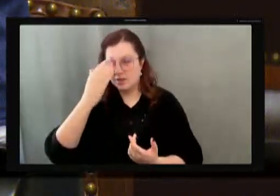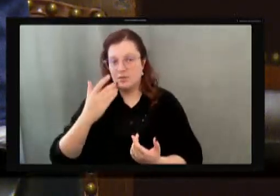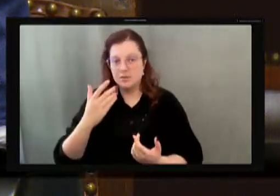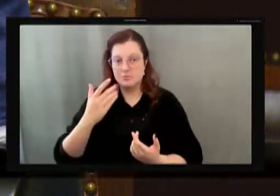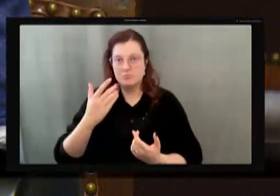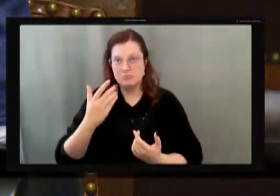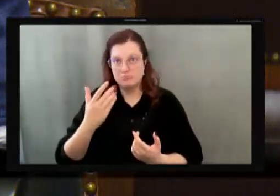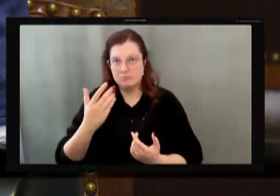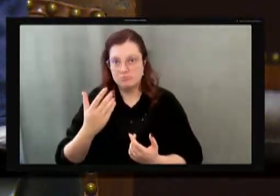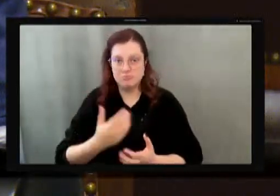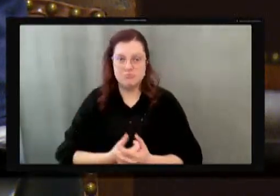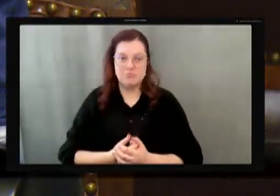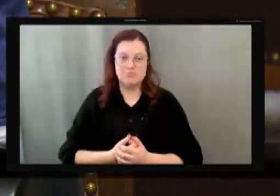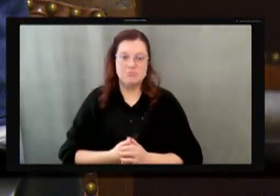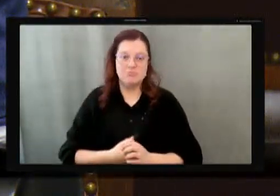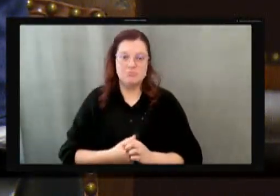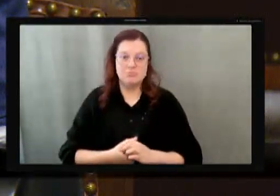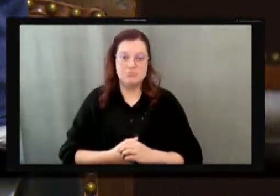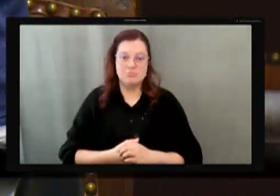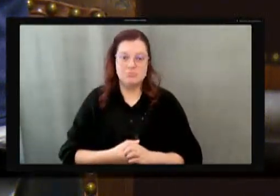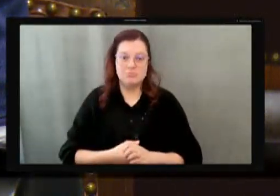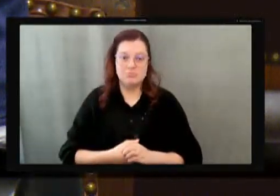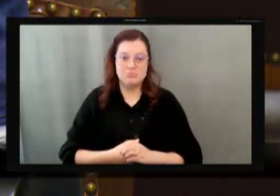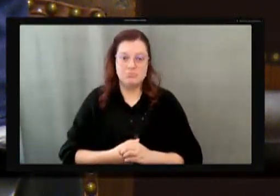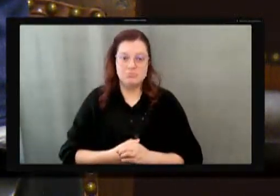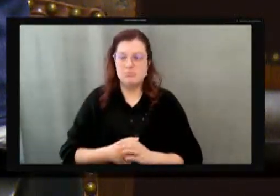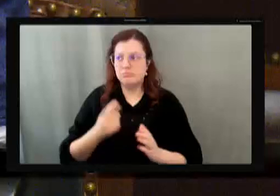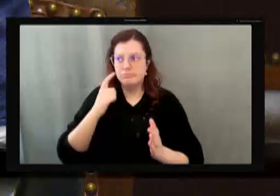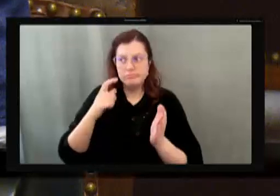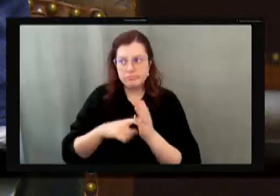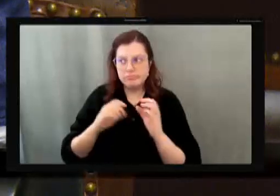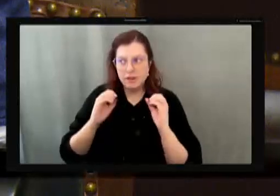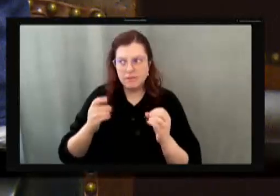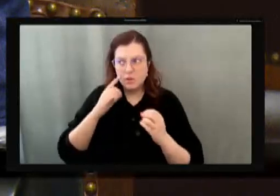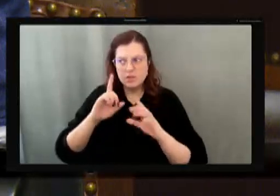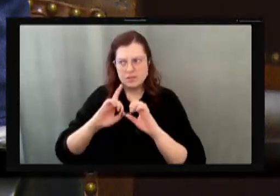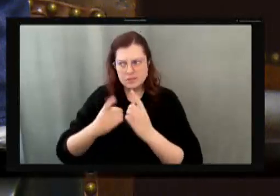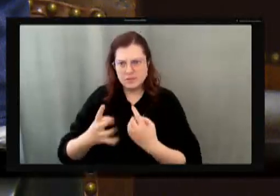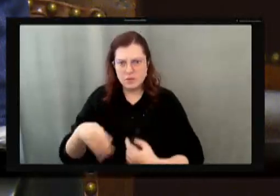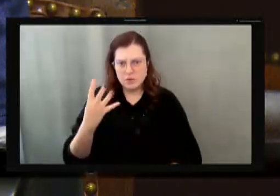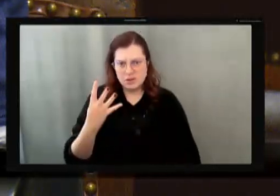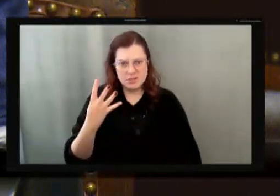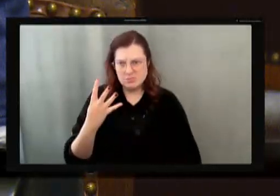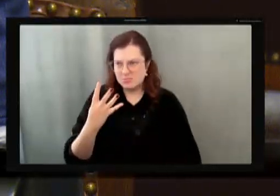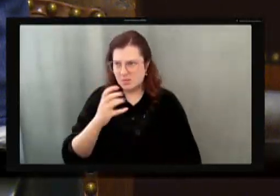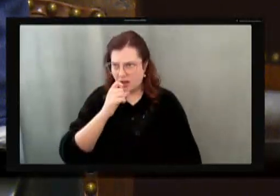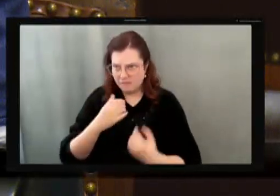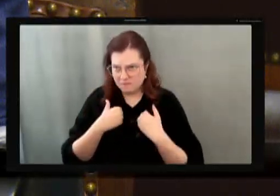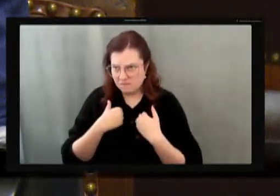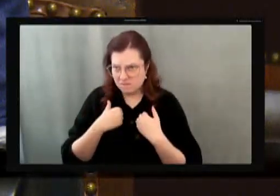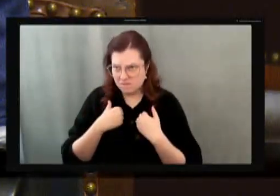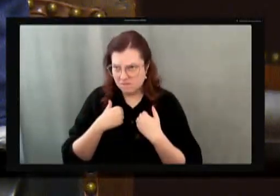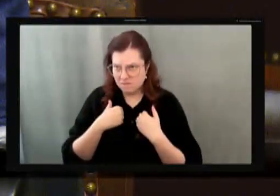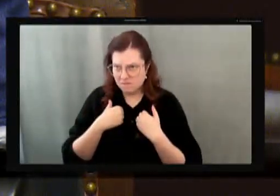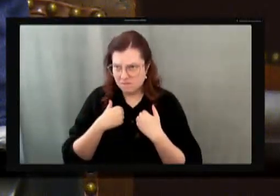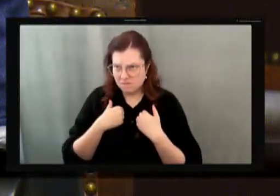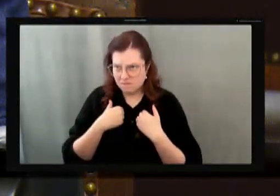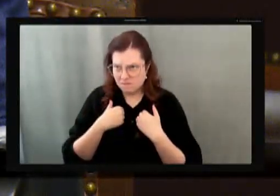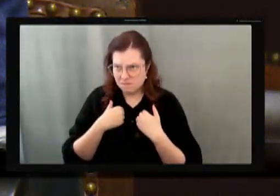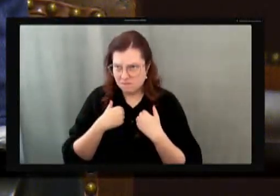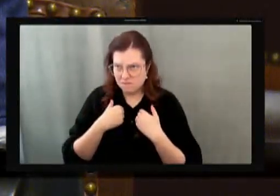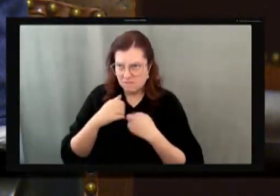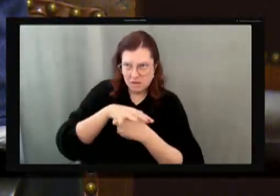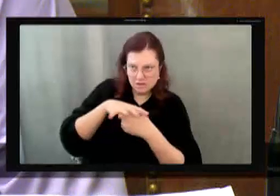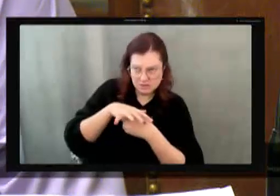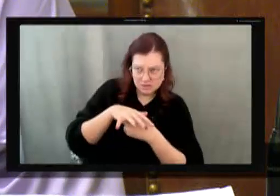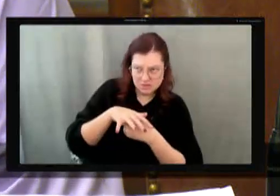attention. I notice there's nothing in District 4. Is it because we don't have the stock there that others do? So with